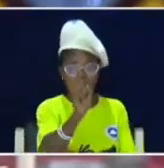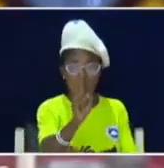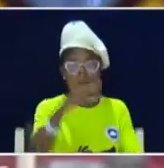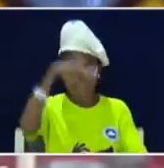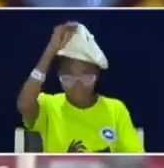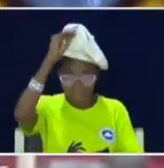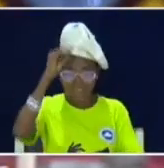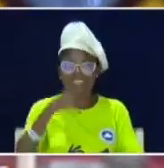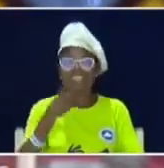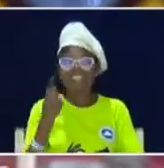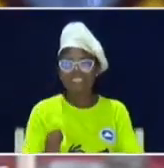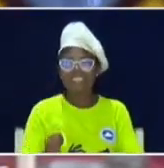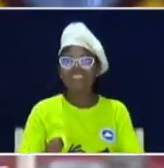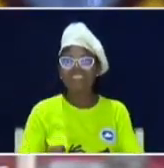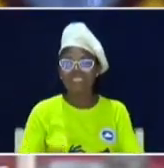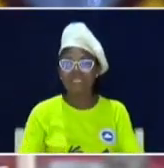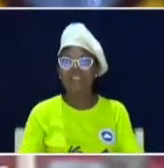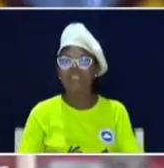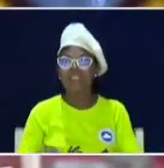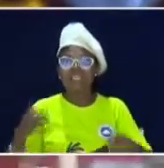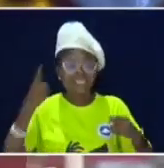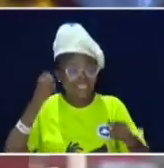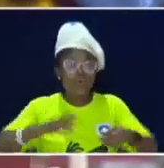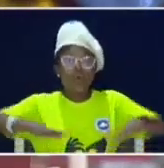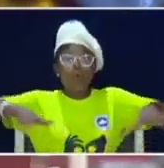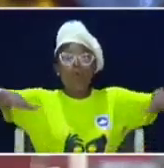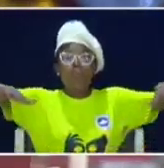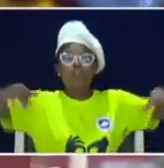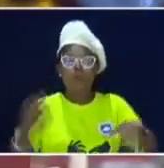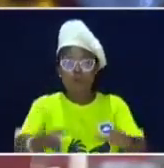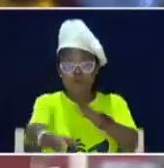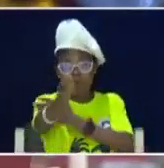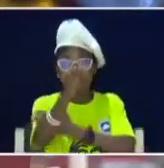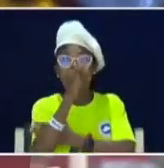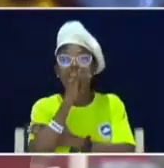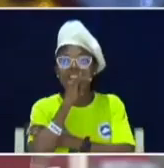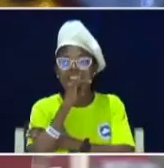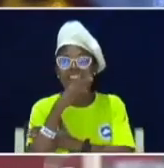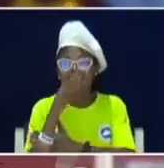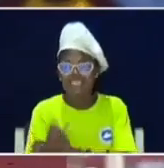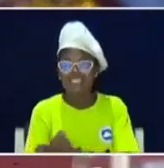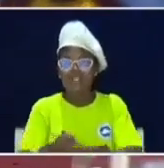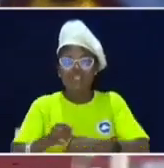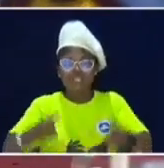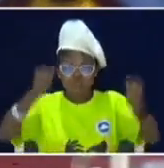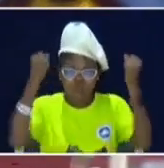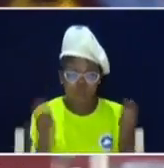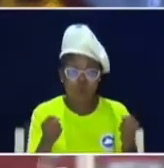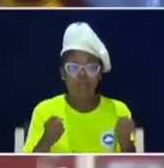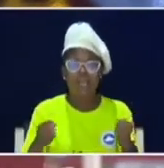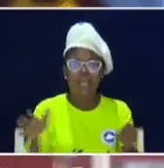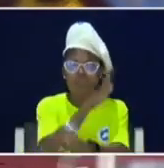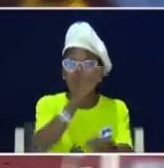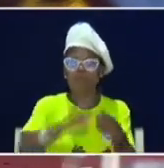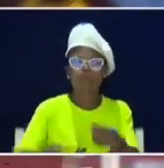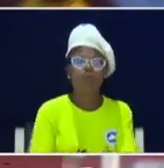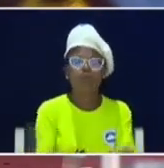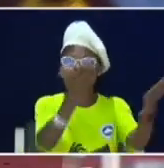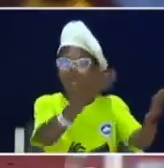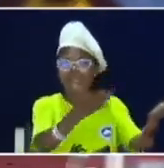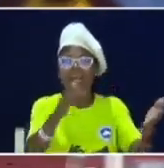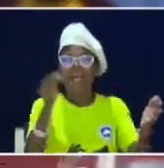The wing of God is big enough. The wings of God is big enough. The wings of God is strong enough to carry. The wings can